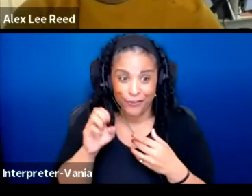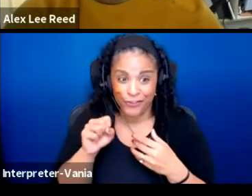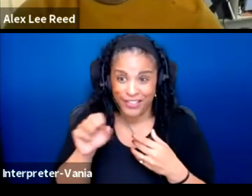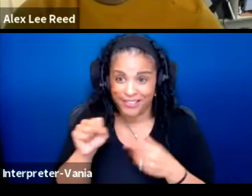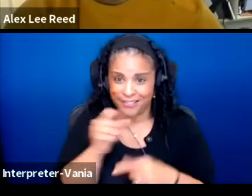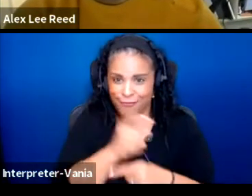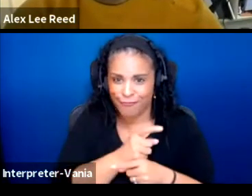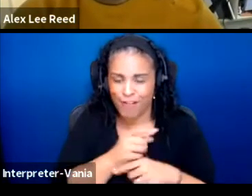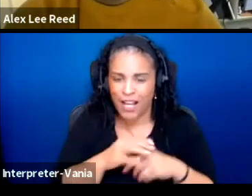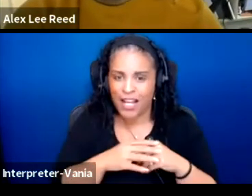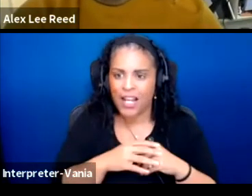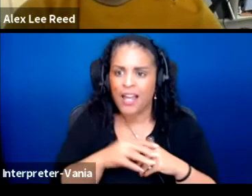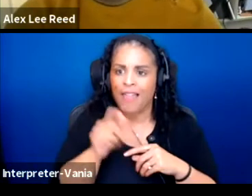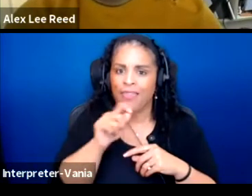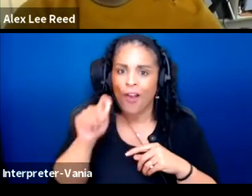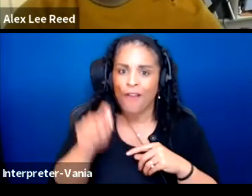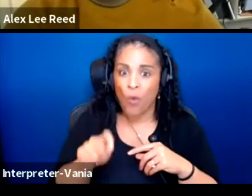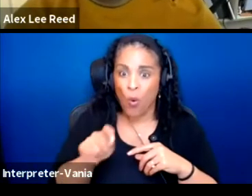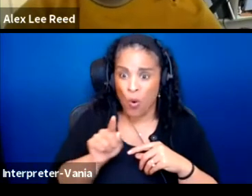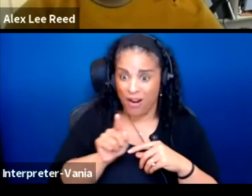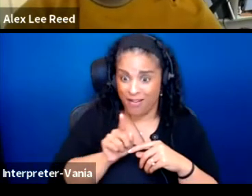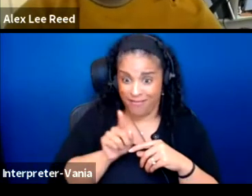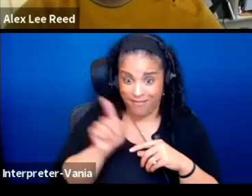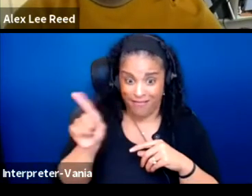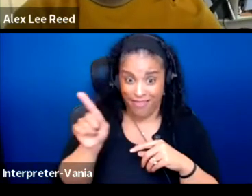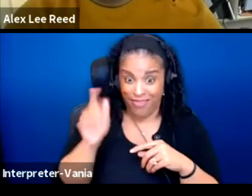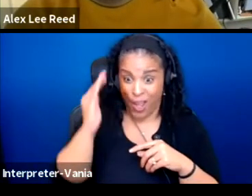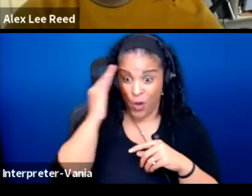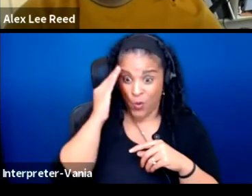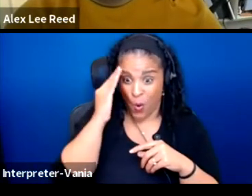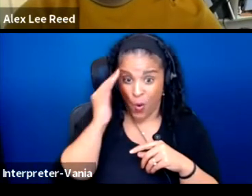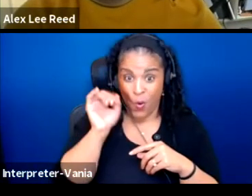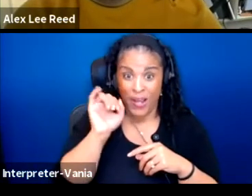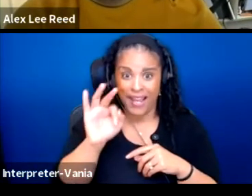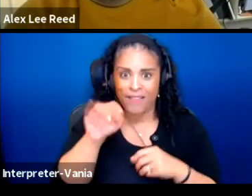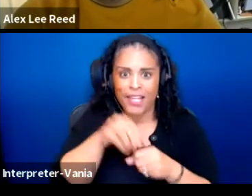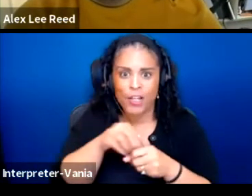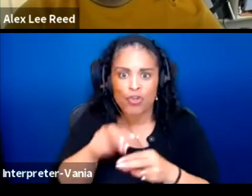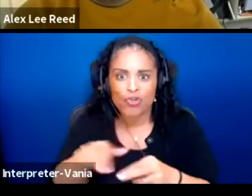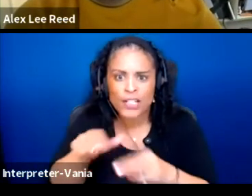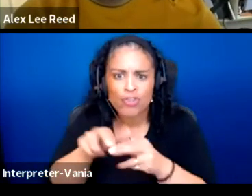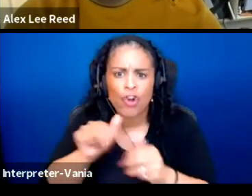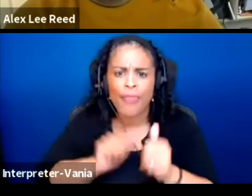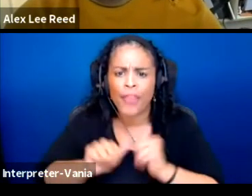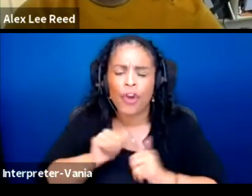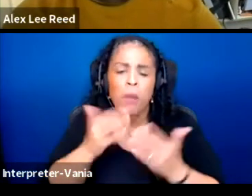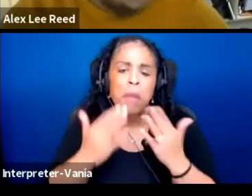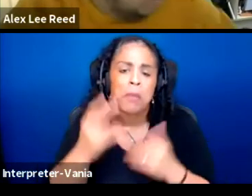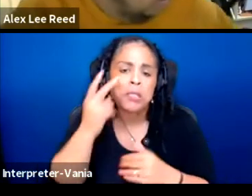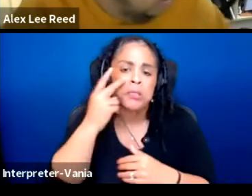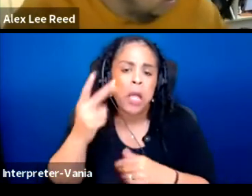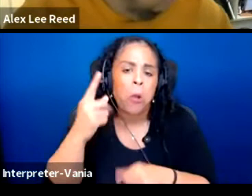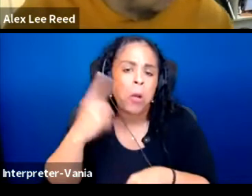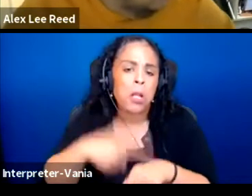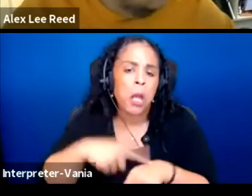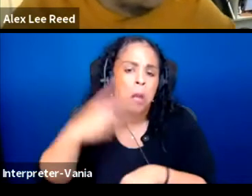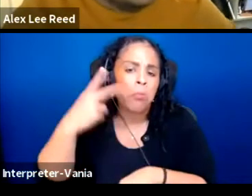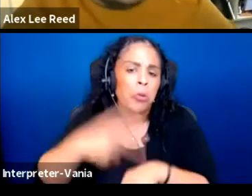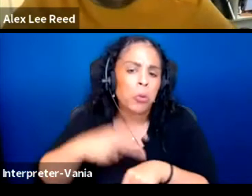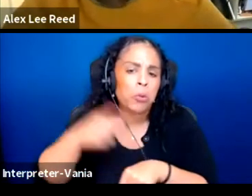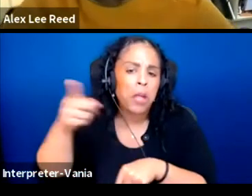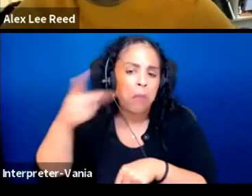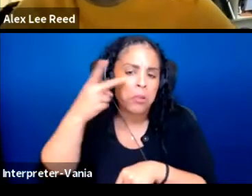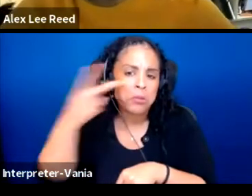therefore, they don't know. They know if you're in a regional theater, they may see a show once or twice. If they come to